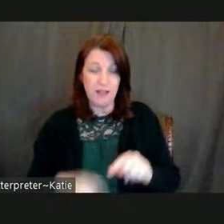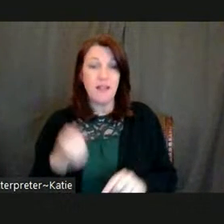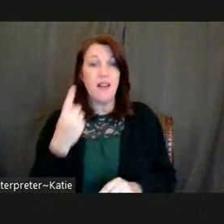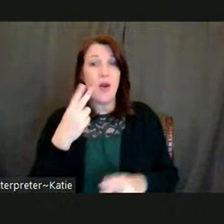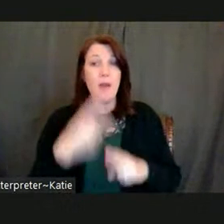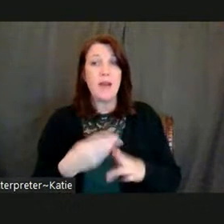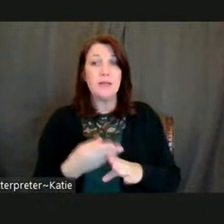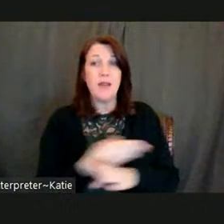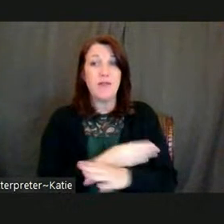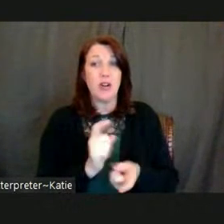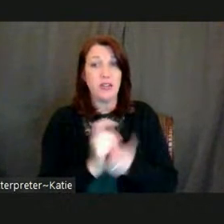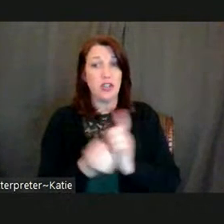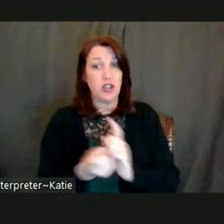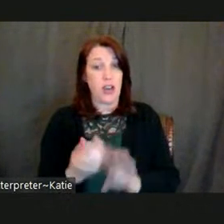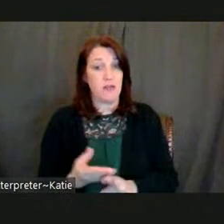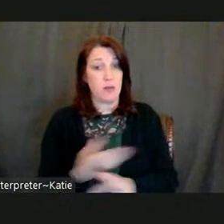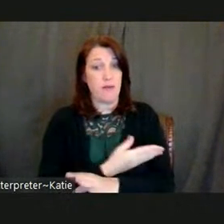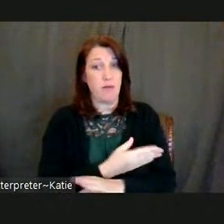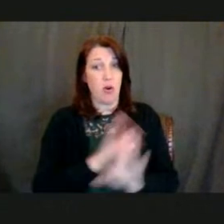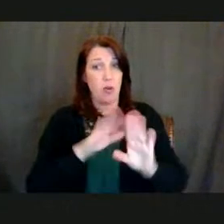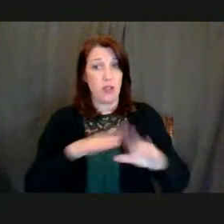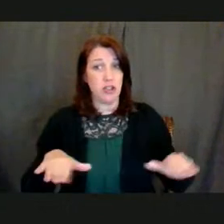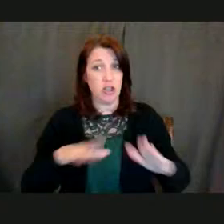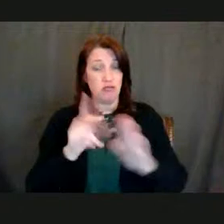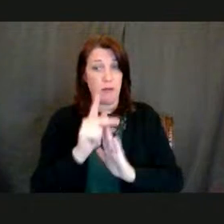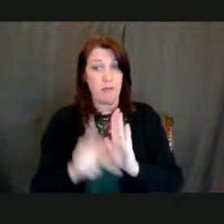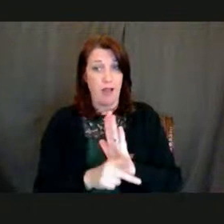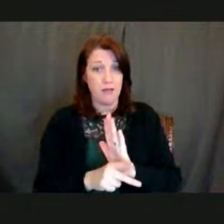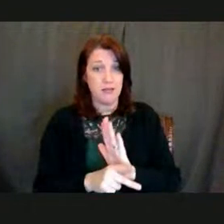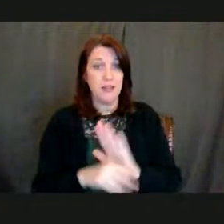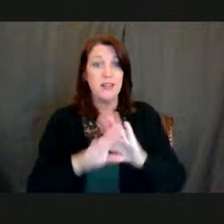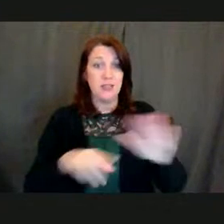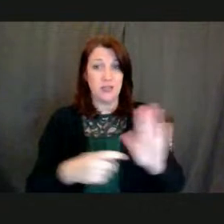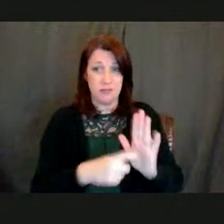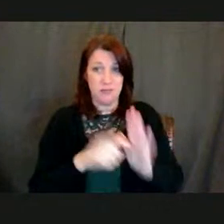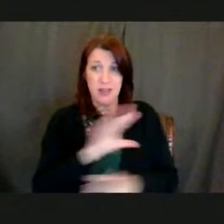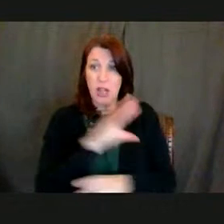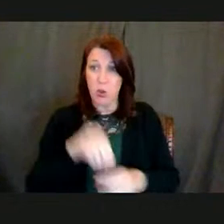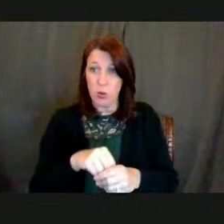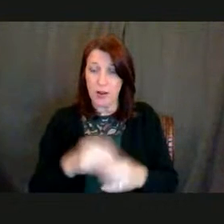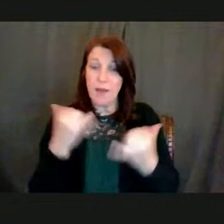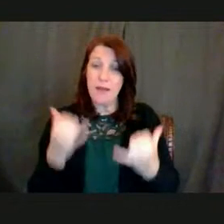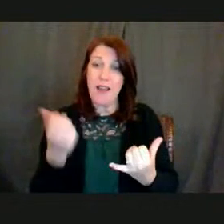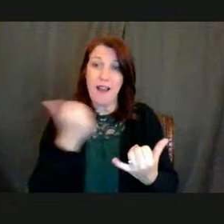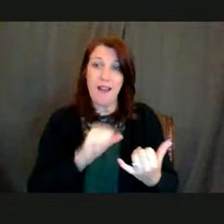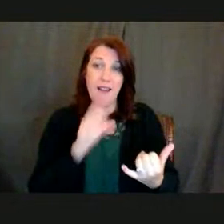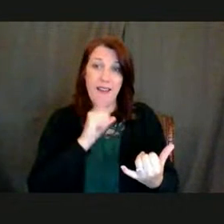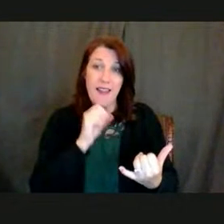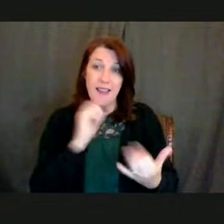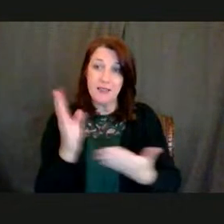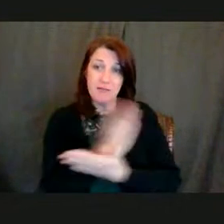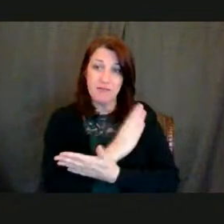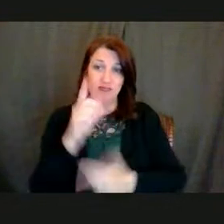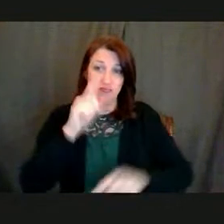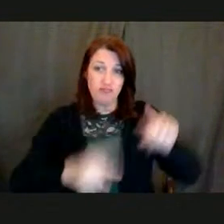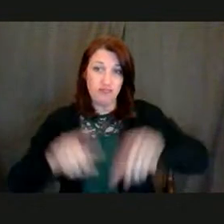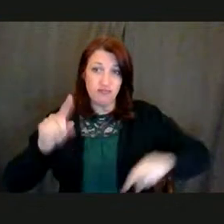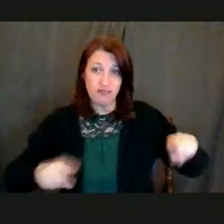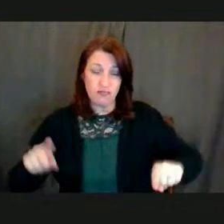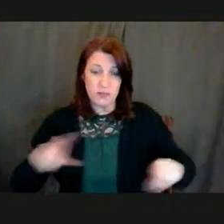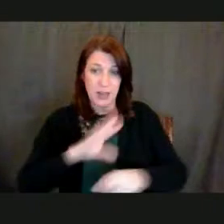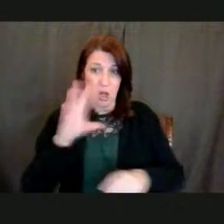this is a change from the inclusion of children policy, in which children were required to be included, but now NIH requires individuals of all ages be